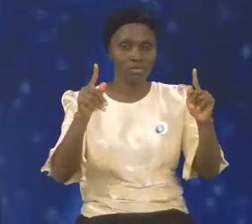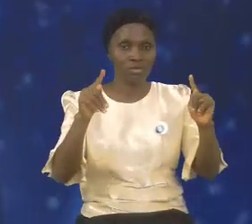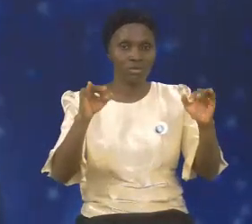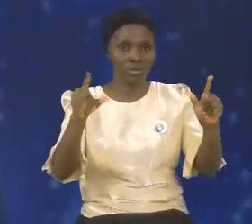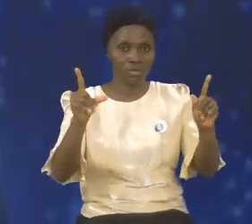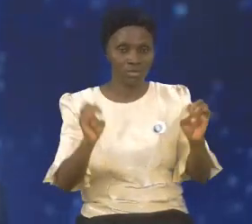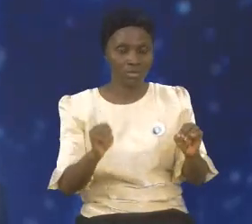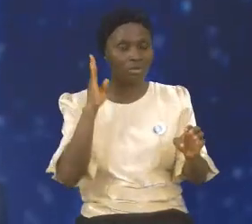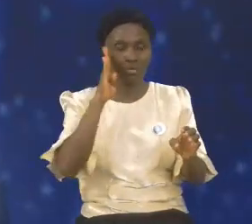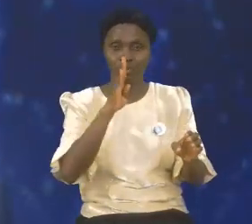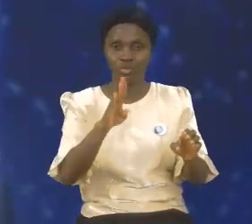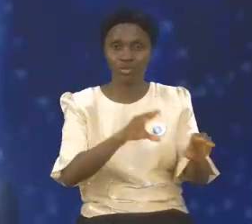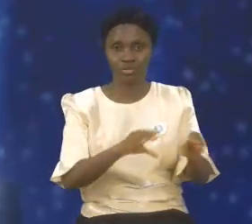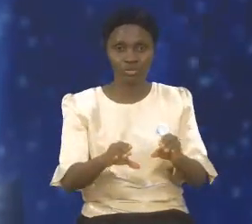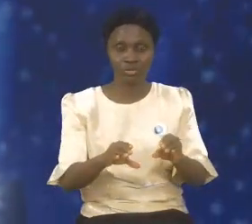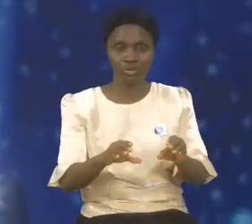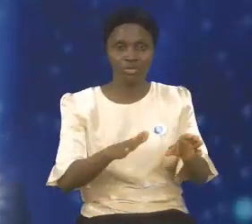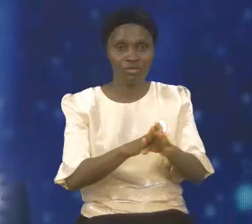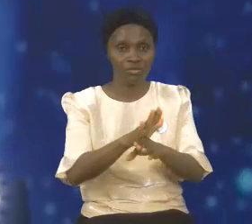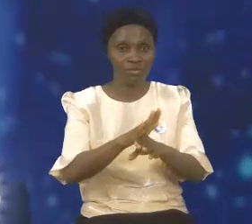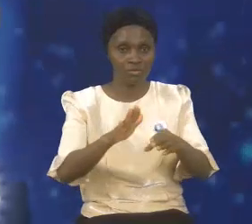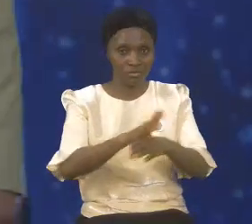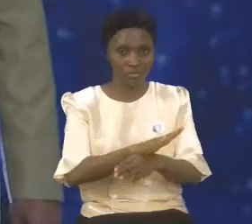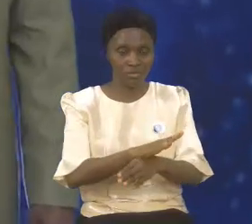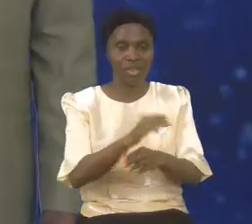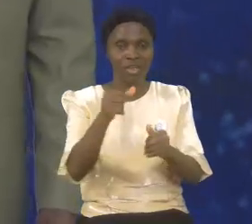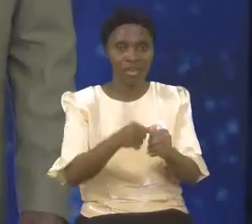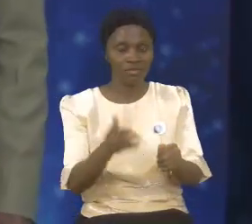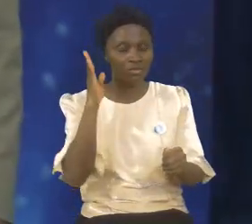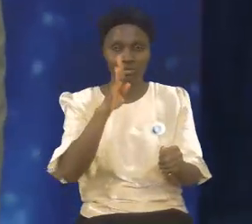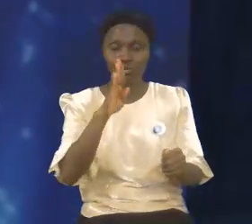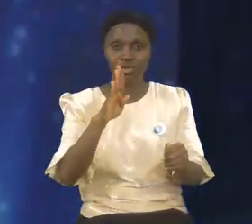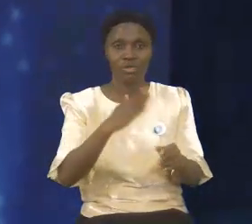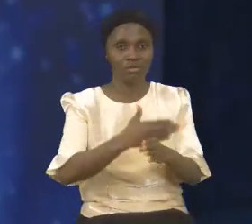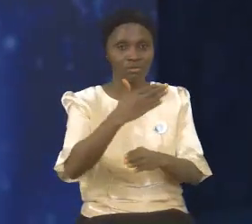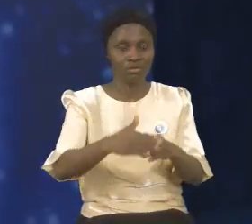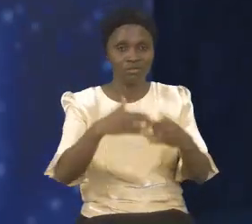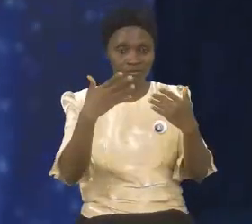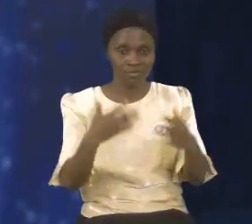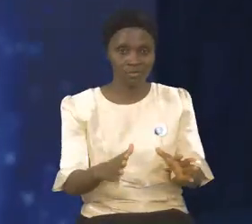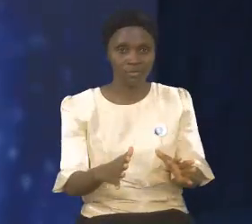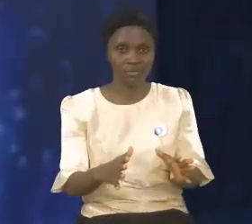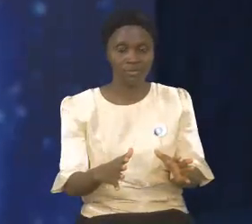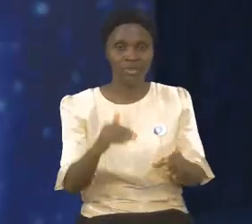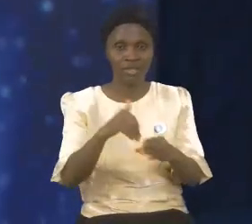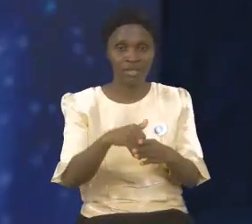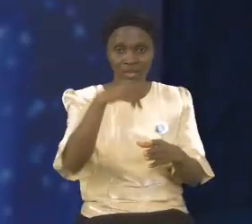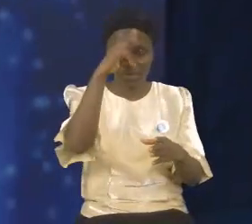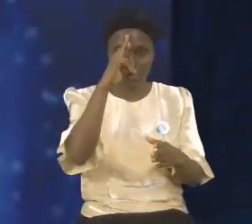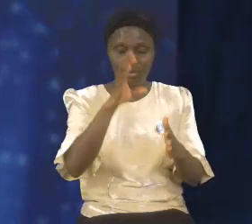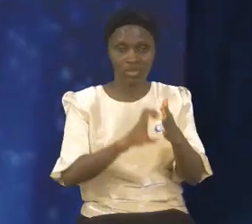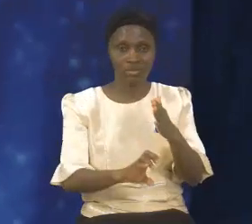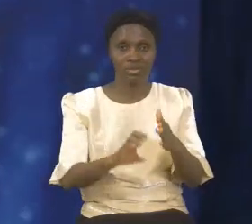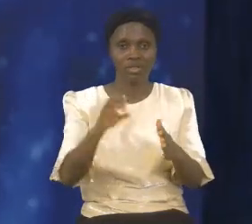then Christ will come. And then Israel, it says in Romans chapter 11, reading from